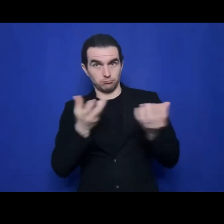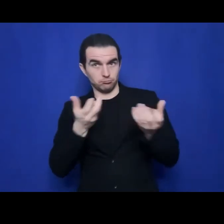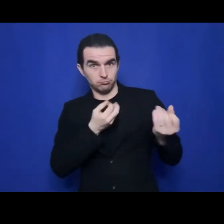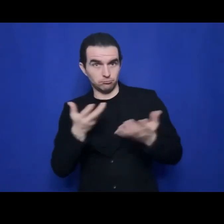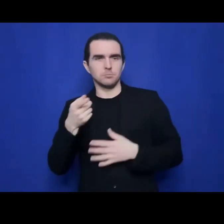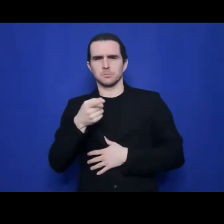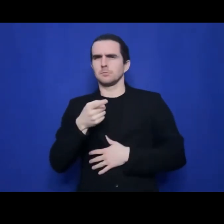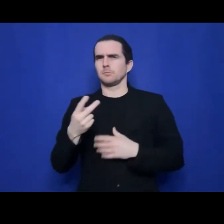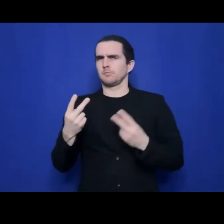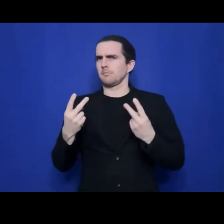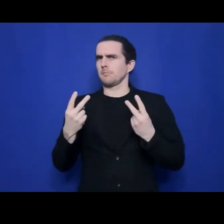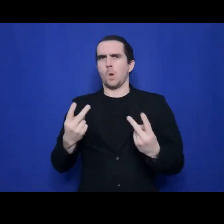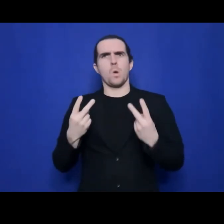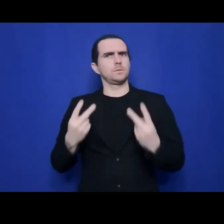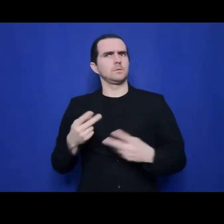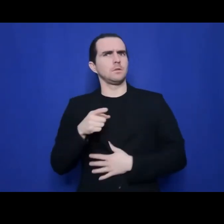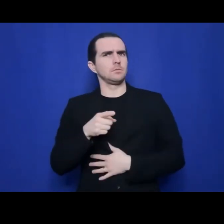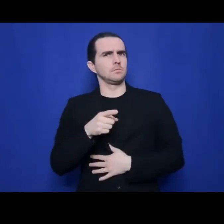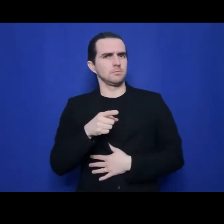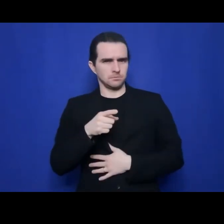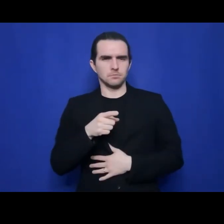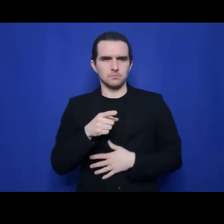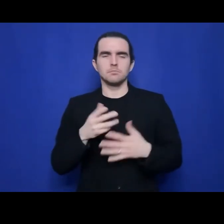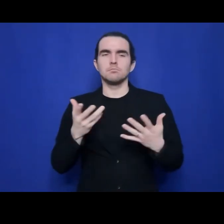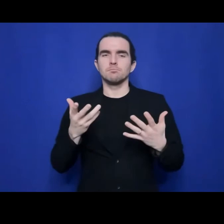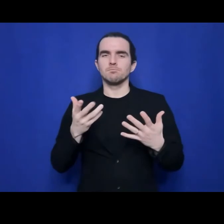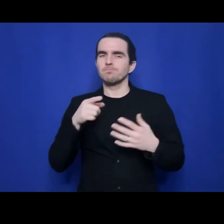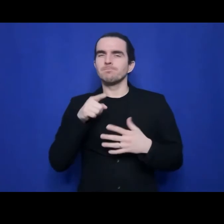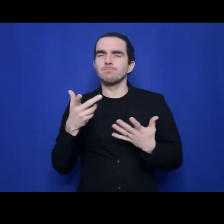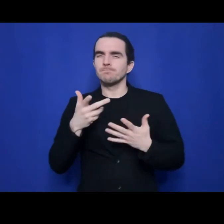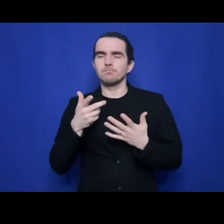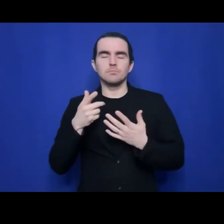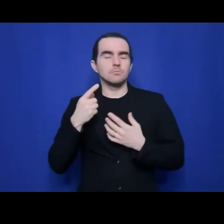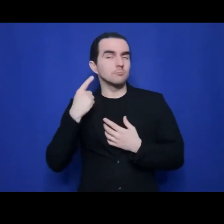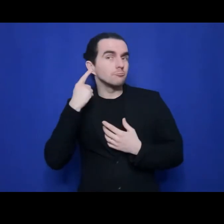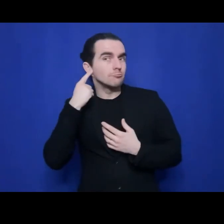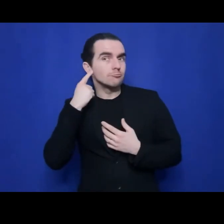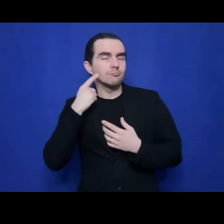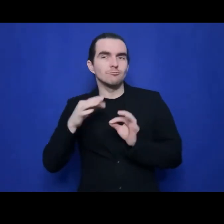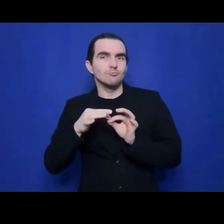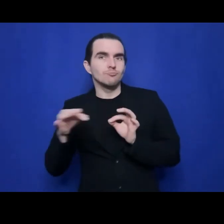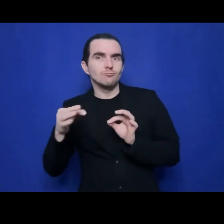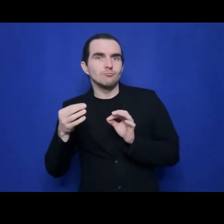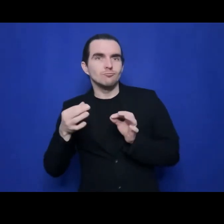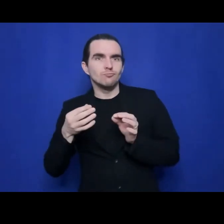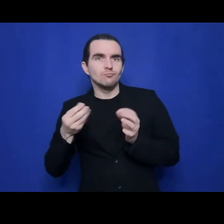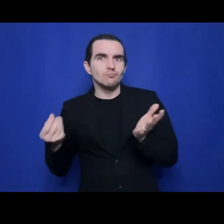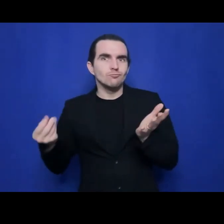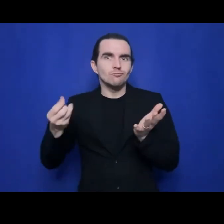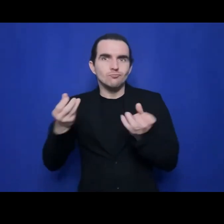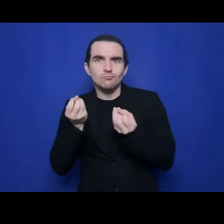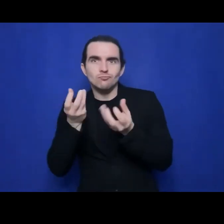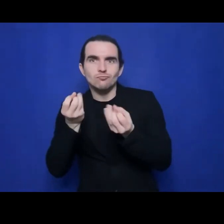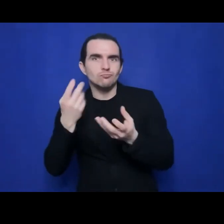Personally, it has really impacted me because this is a great advance in technologically speaking, so